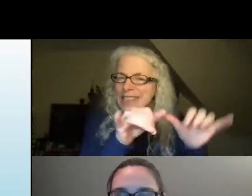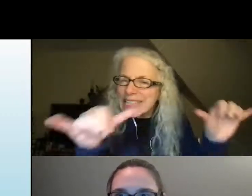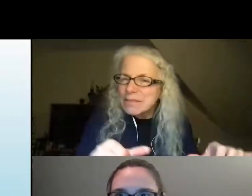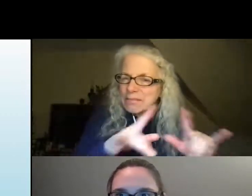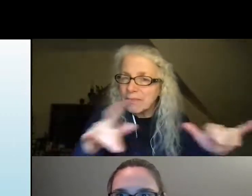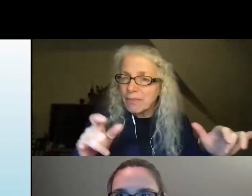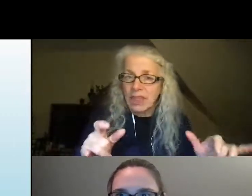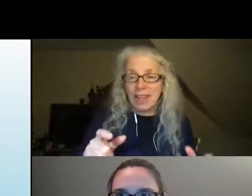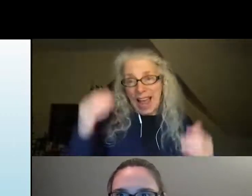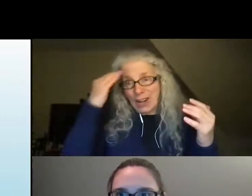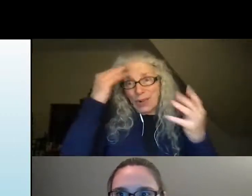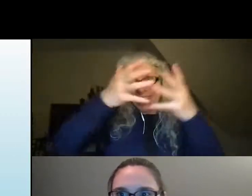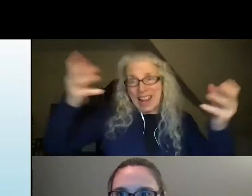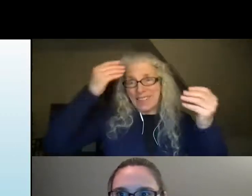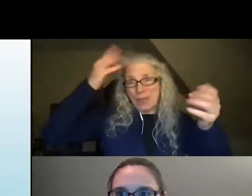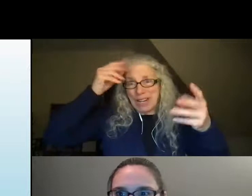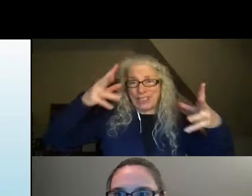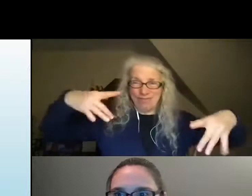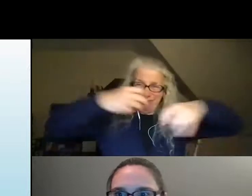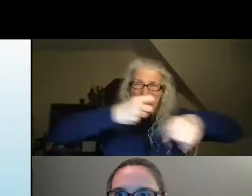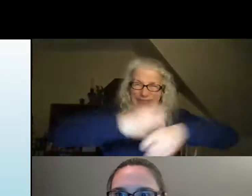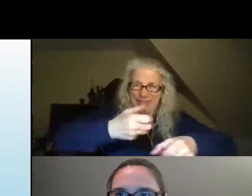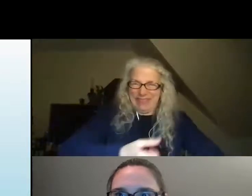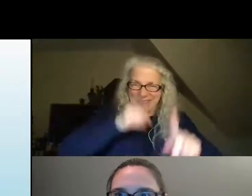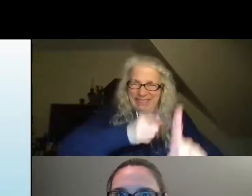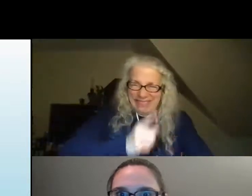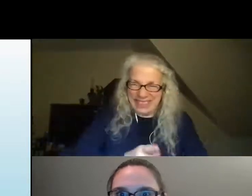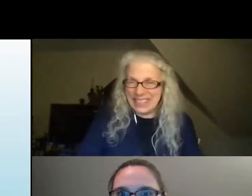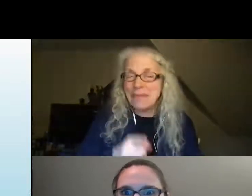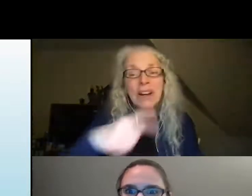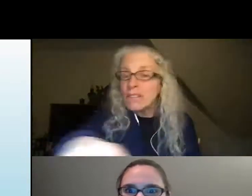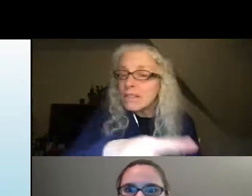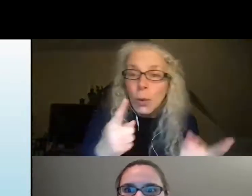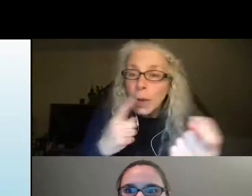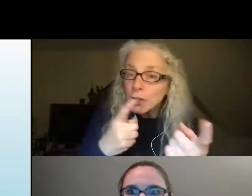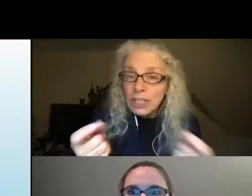It's a lot of information to try to fit into a few minutes.